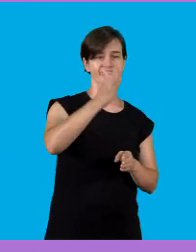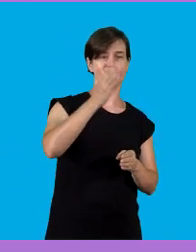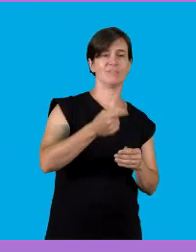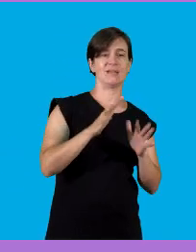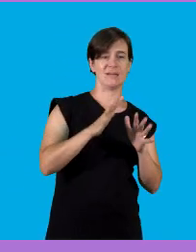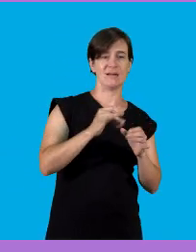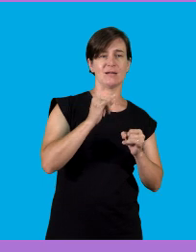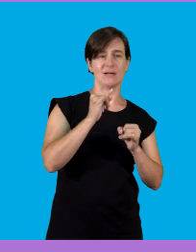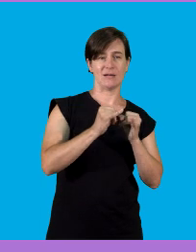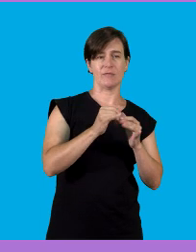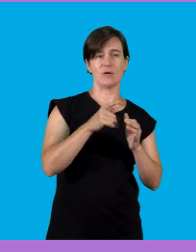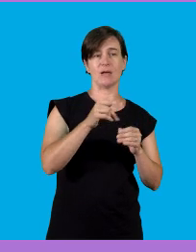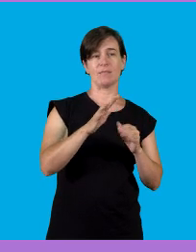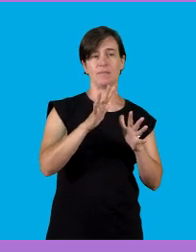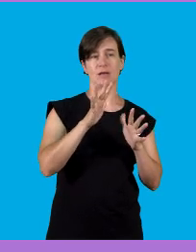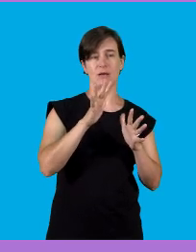on. Let's do another question.